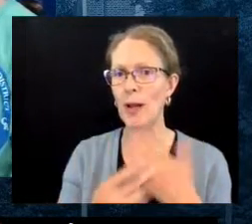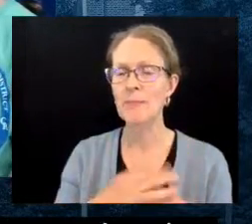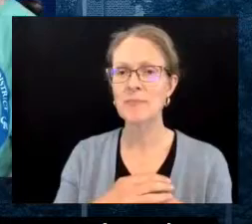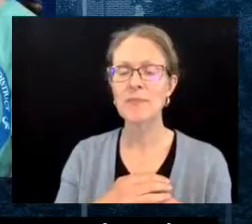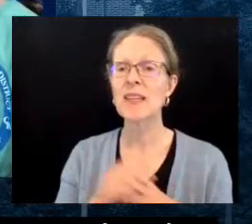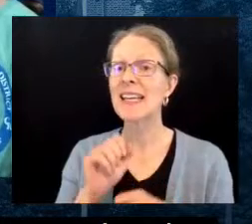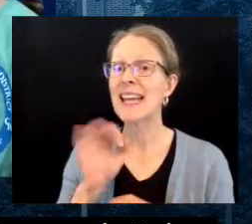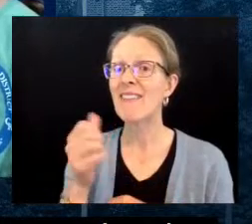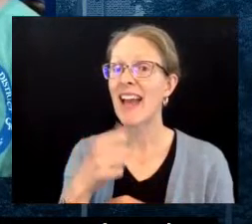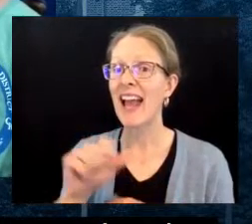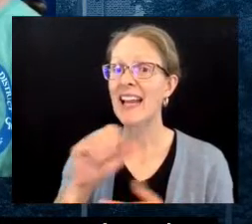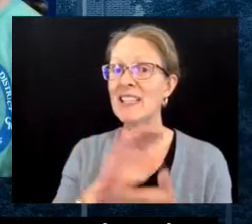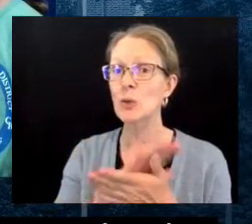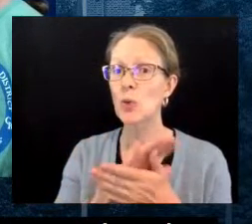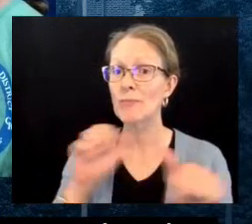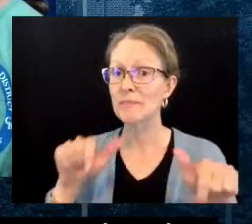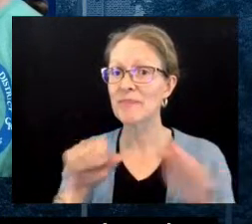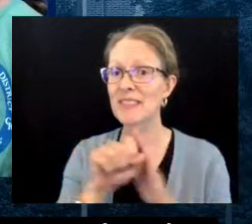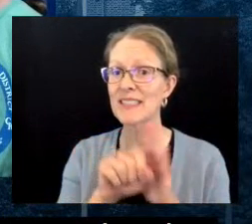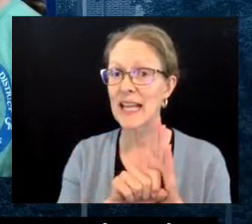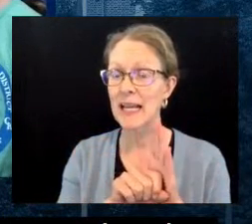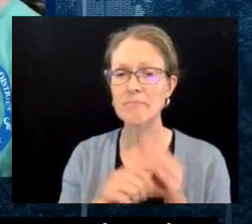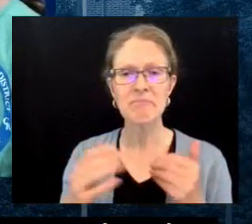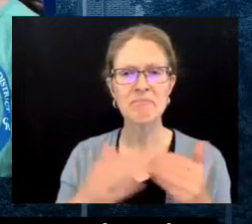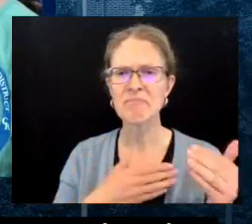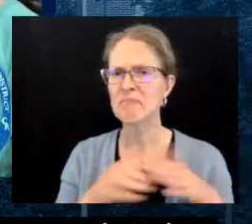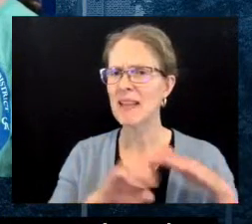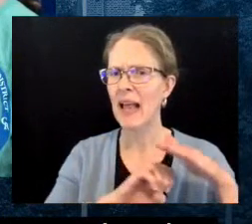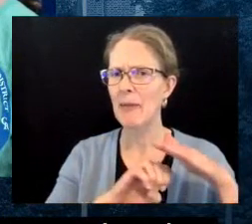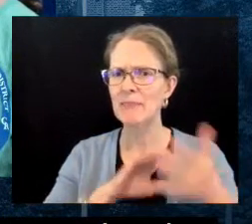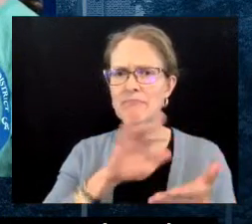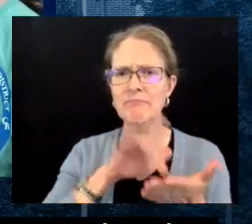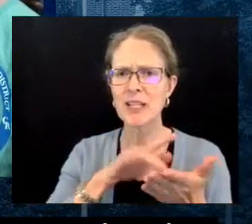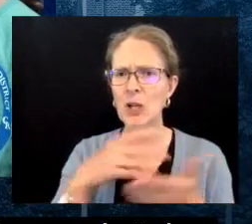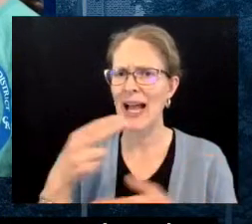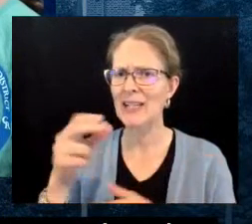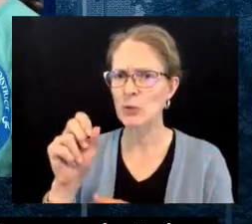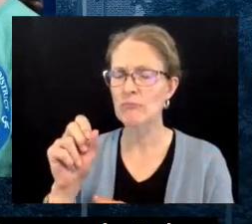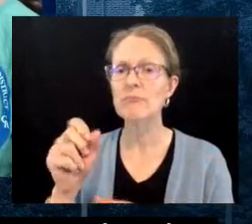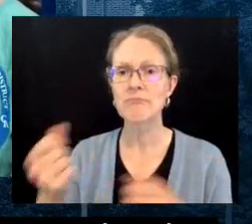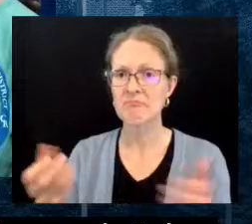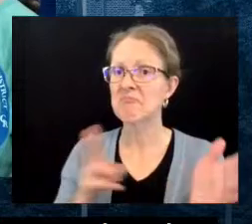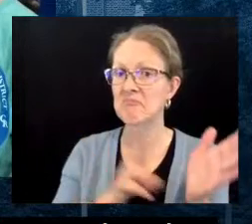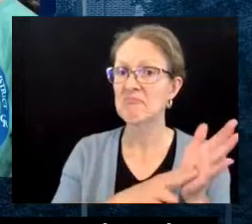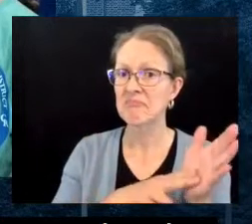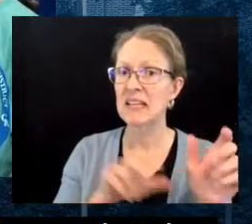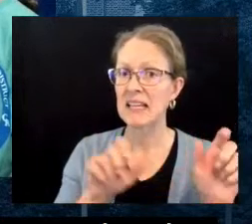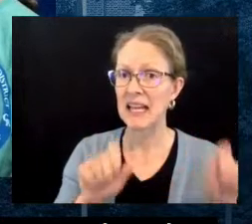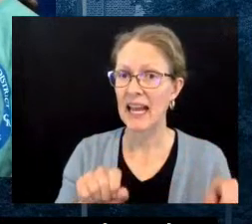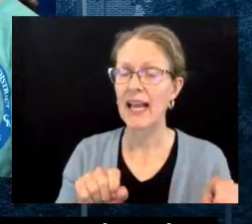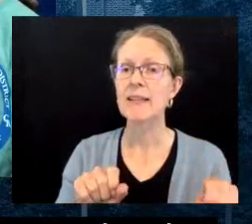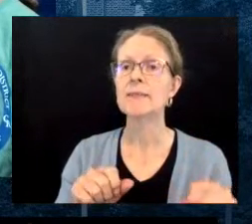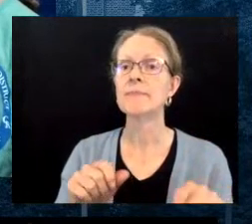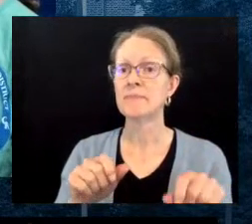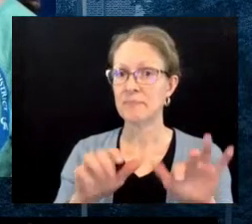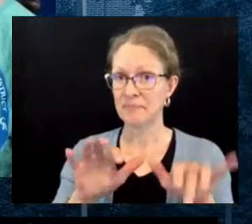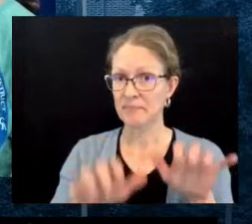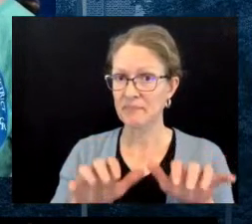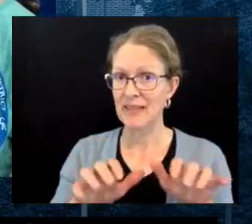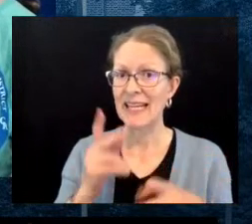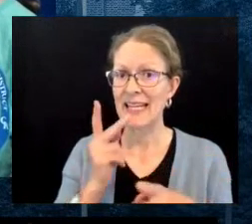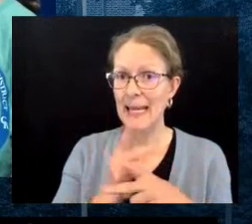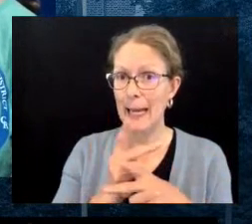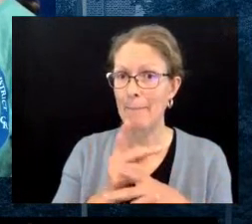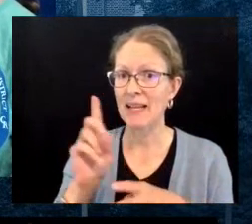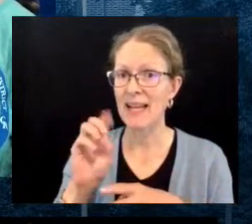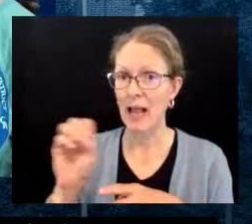be elementary, middle, high school, can sign up for this program. And all they have to do is go to keepdelawarebeautiful.com and register. And